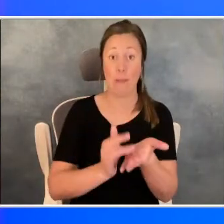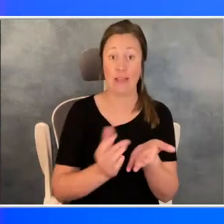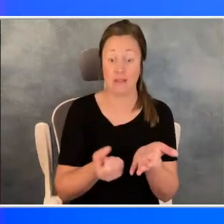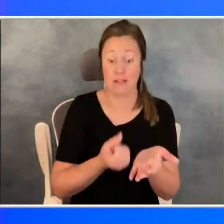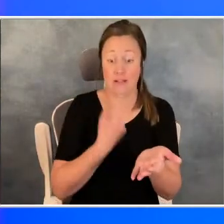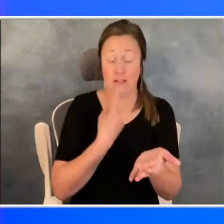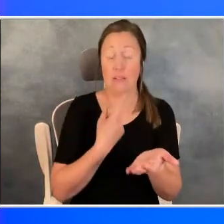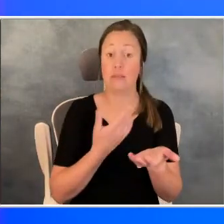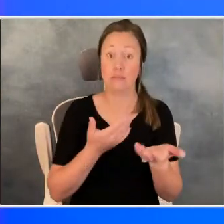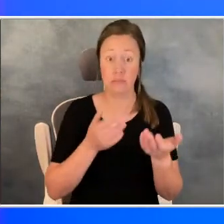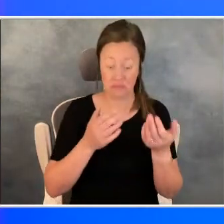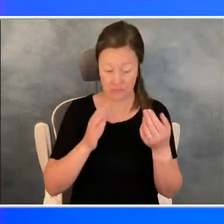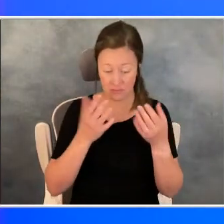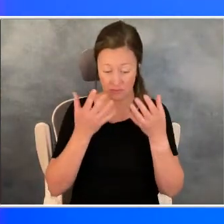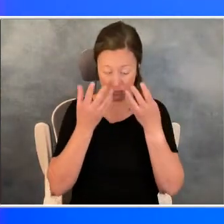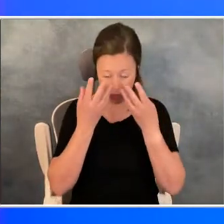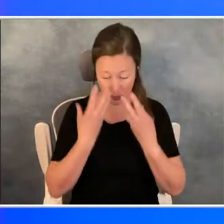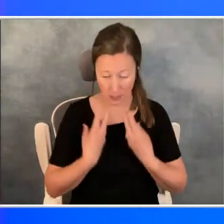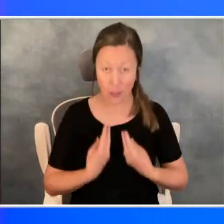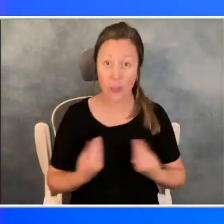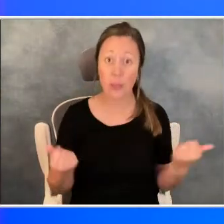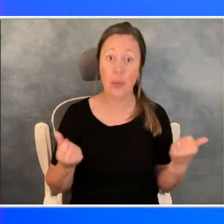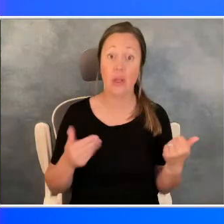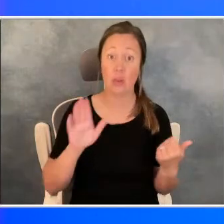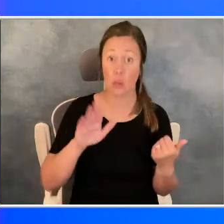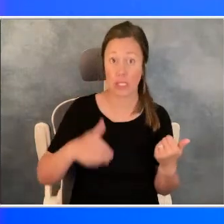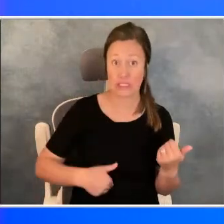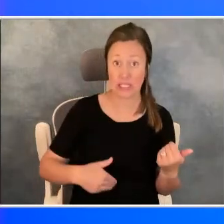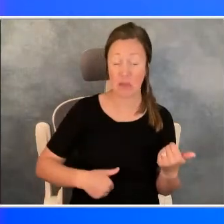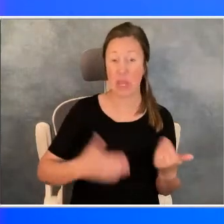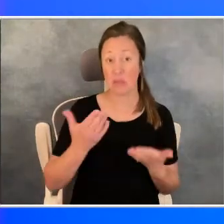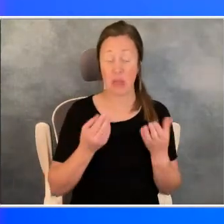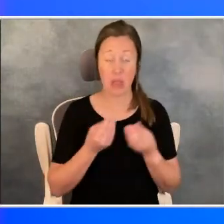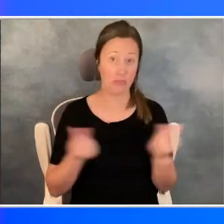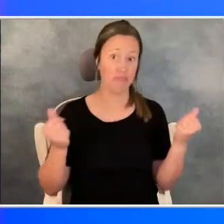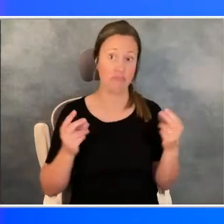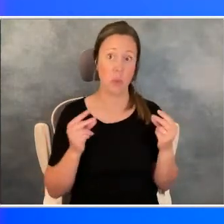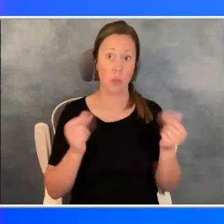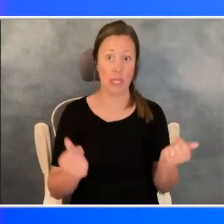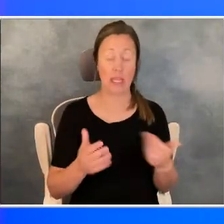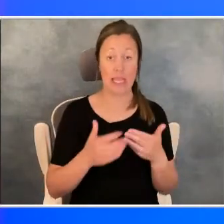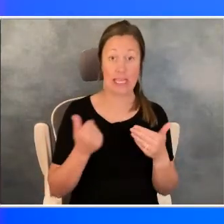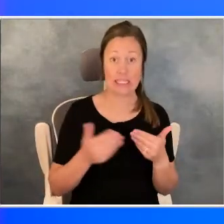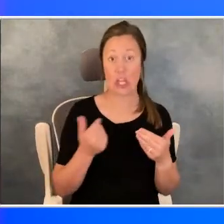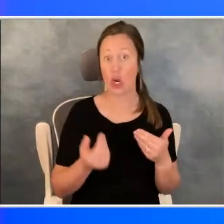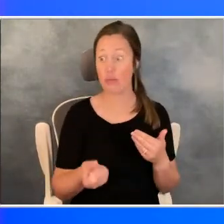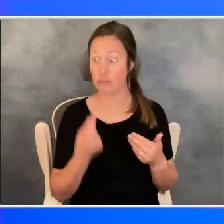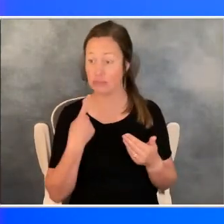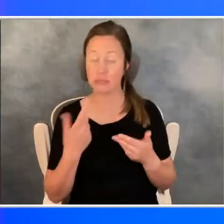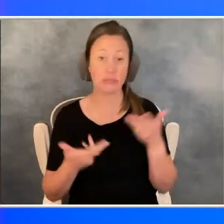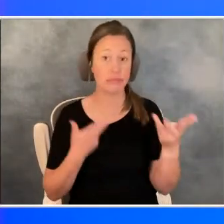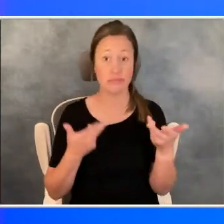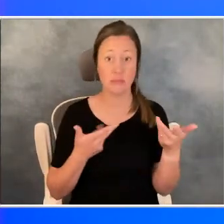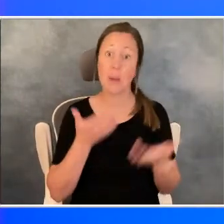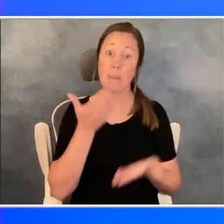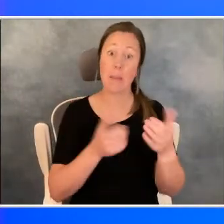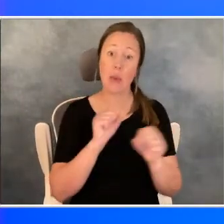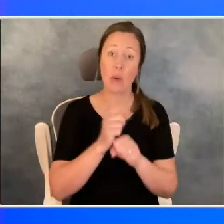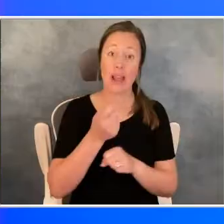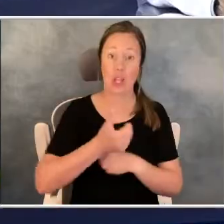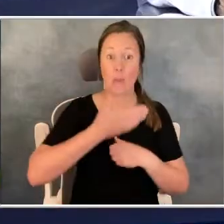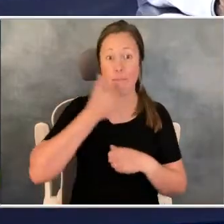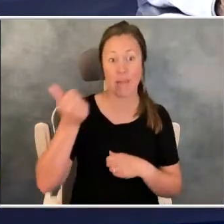disintegrate when you take them in your stomach a little bit quicker, a little bit easier. You absorb them a little bit faster. So, you know, maybe it does work a little bit better for you. Or maybe